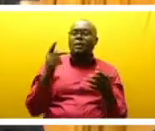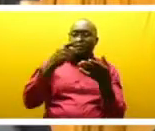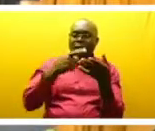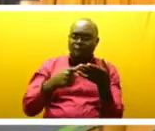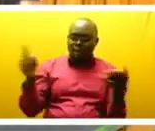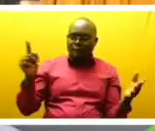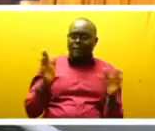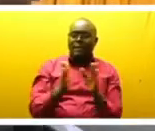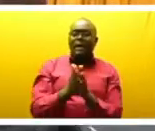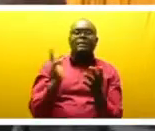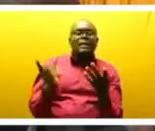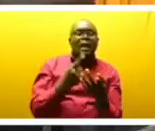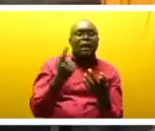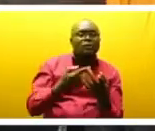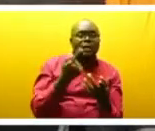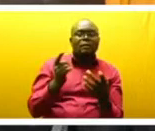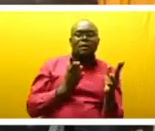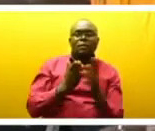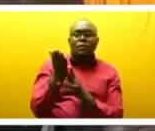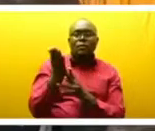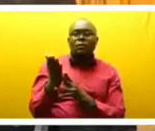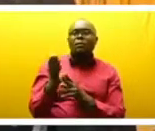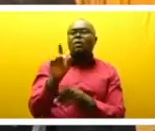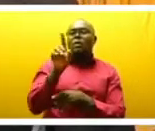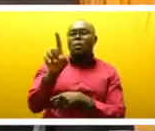and tallied in accordance with